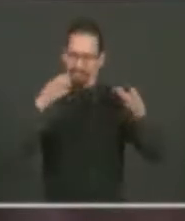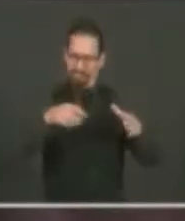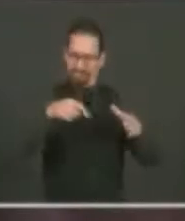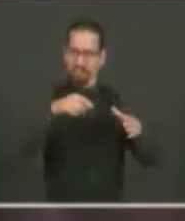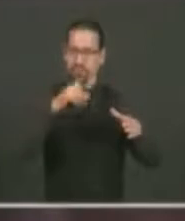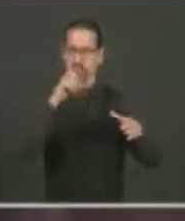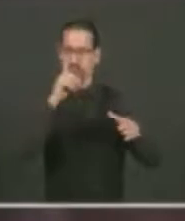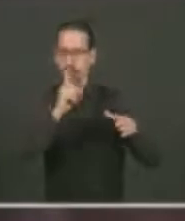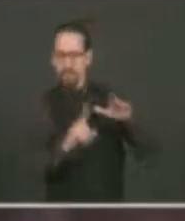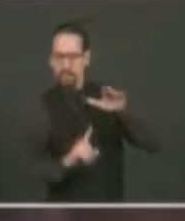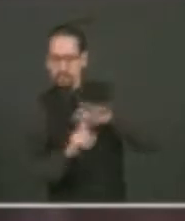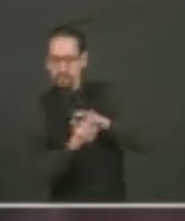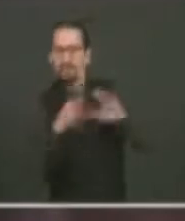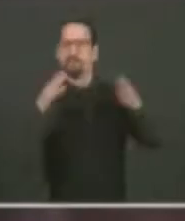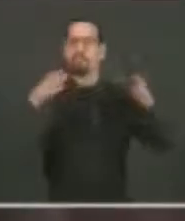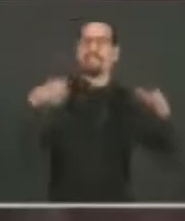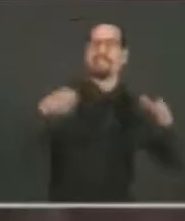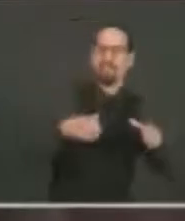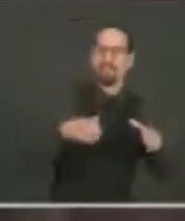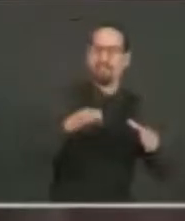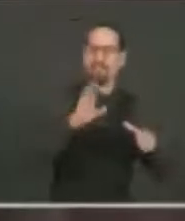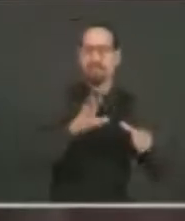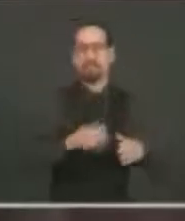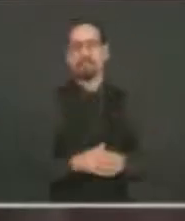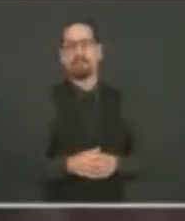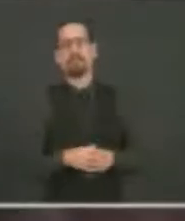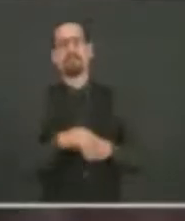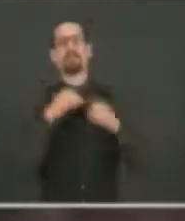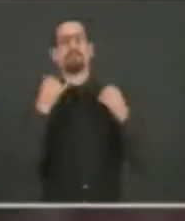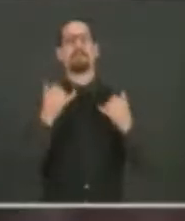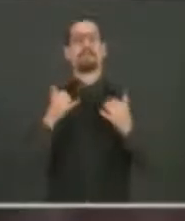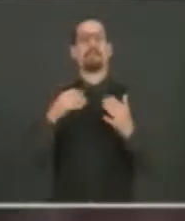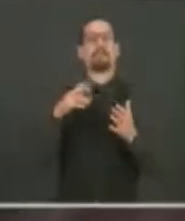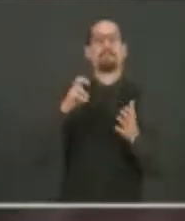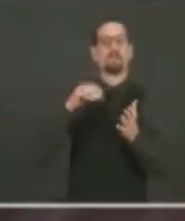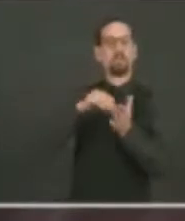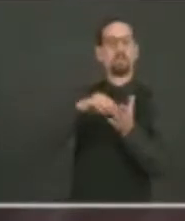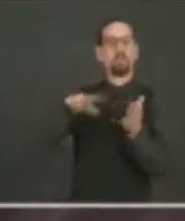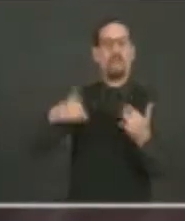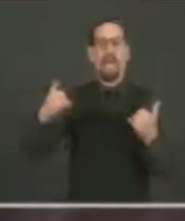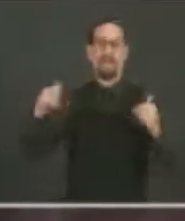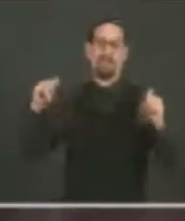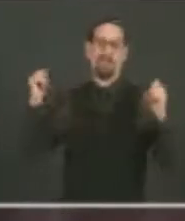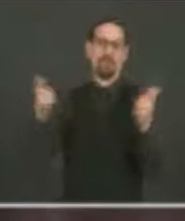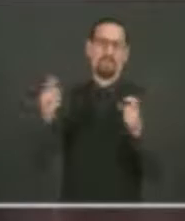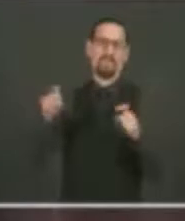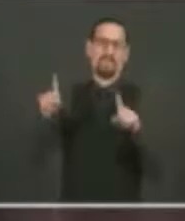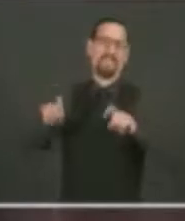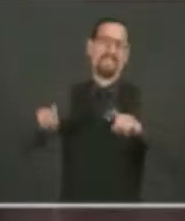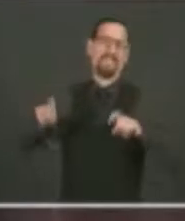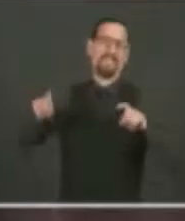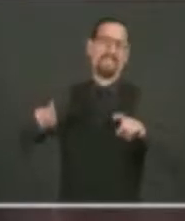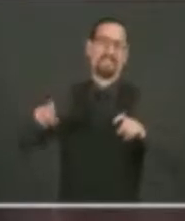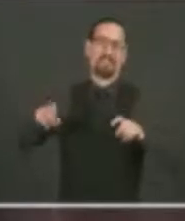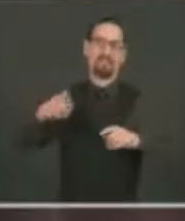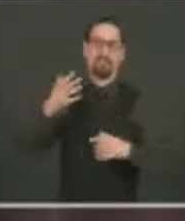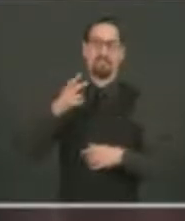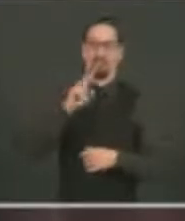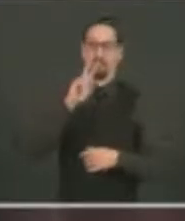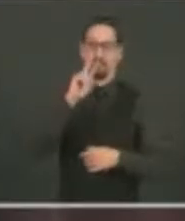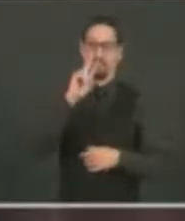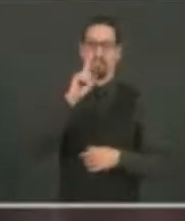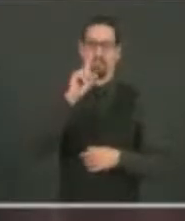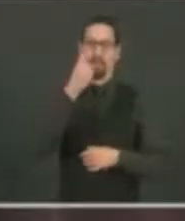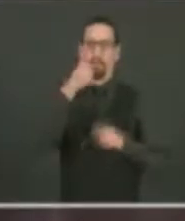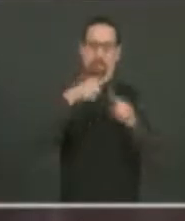round of full student body, the whole student population being tested this week, and continuing to take